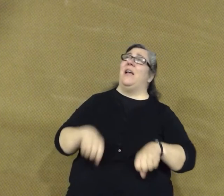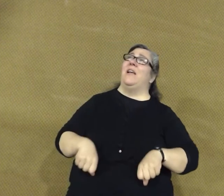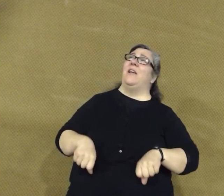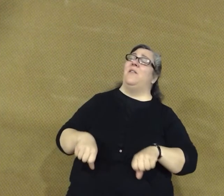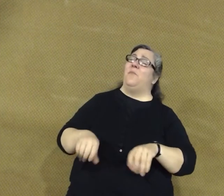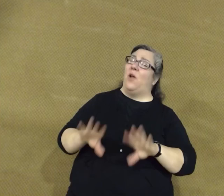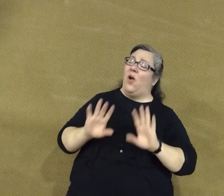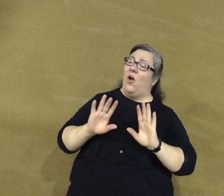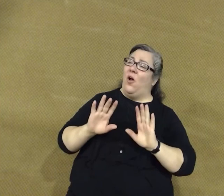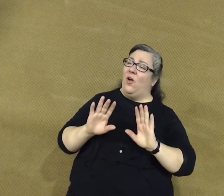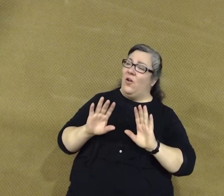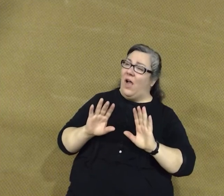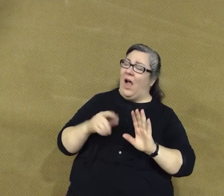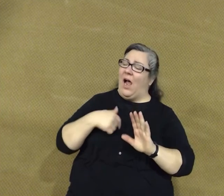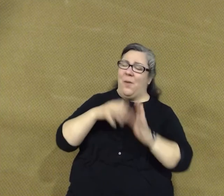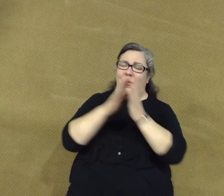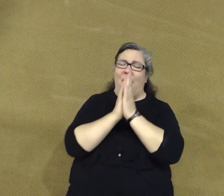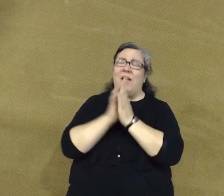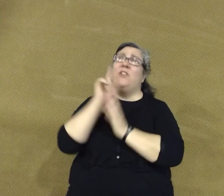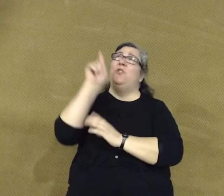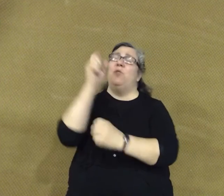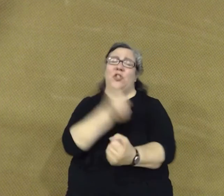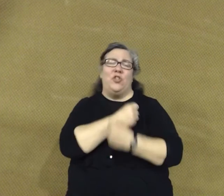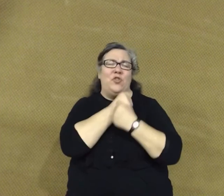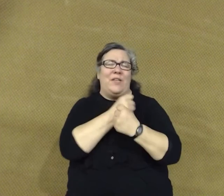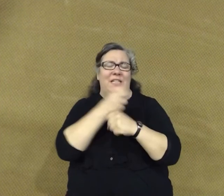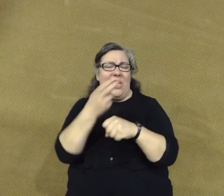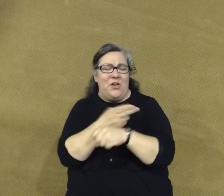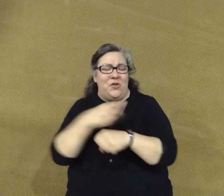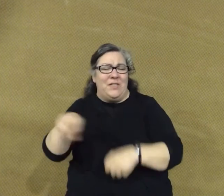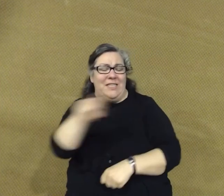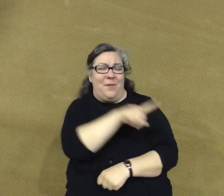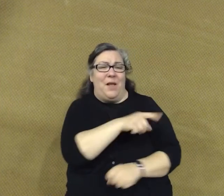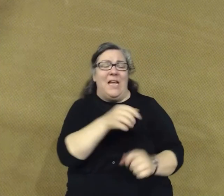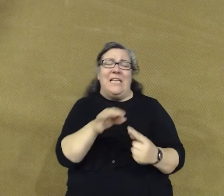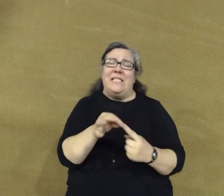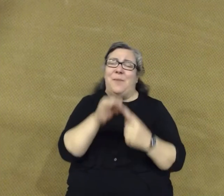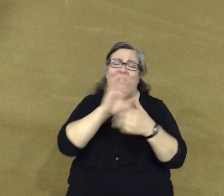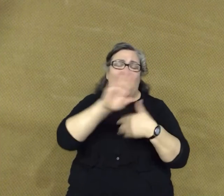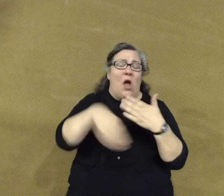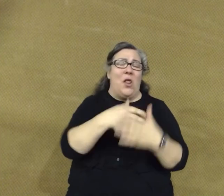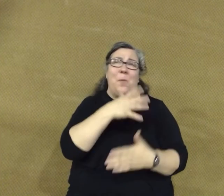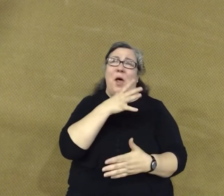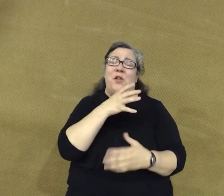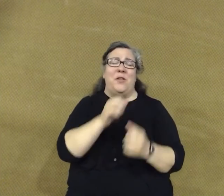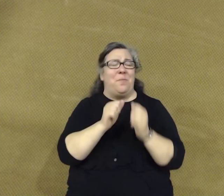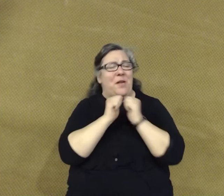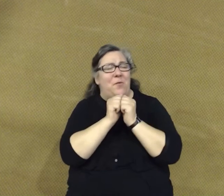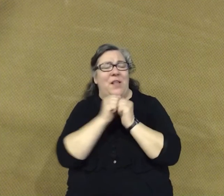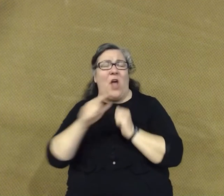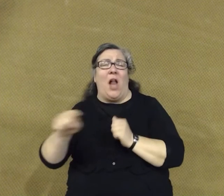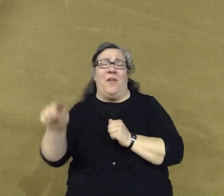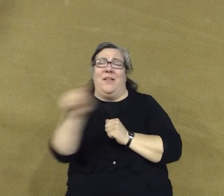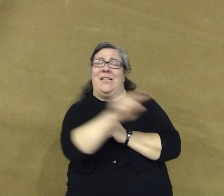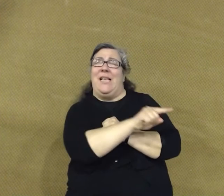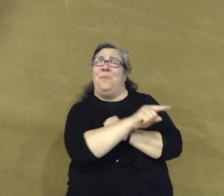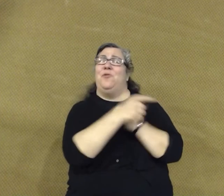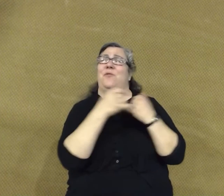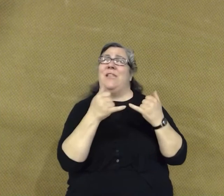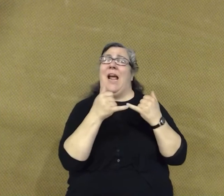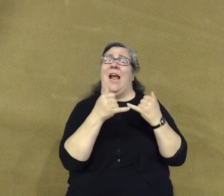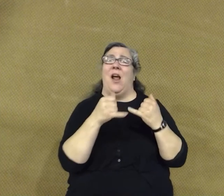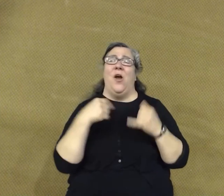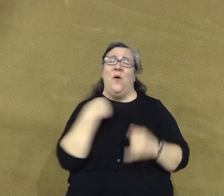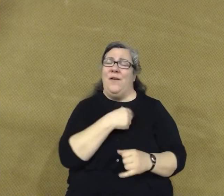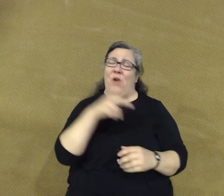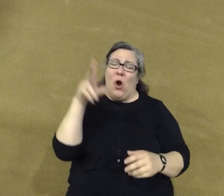to be. I pray that you would strengthen and minister to every mother, especially today. Let's make a commitment after hearing the word